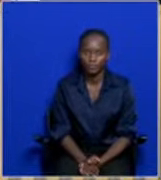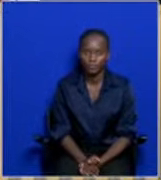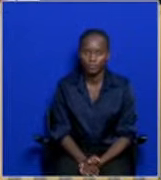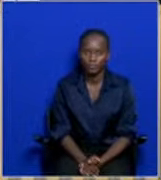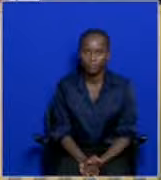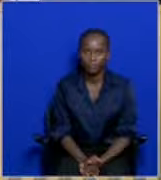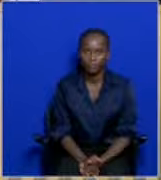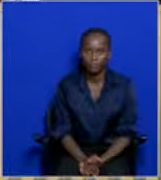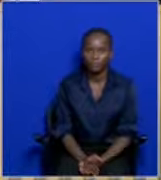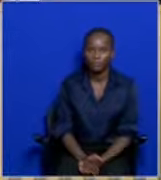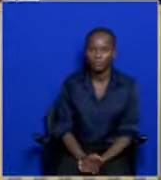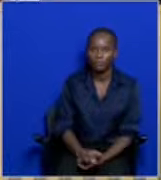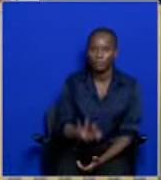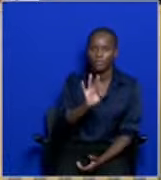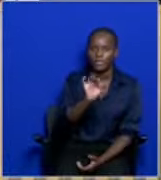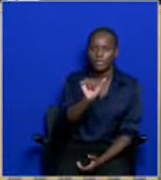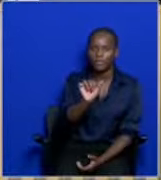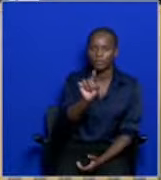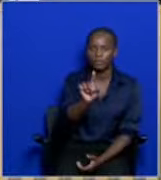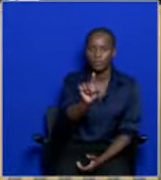Yes.